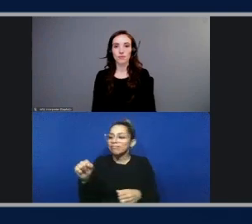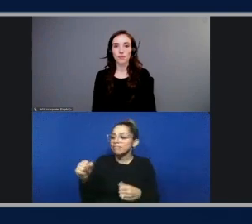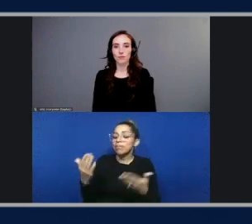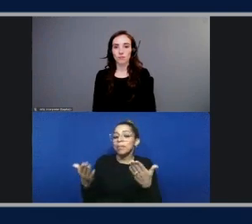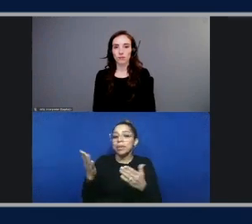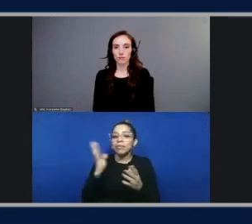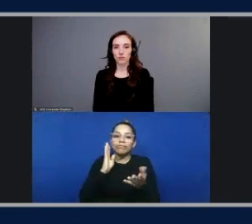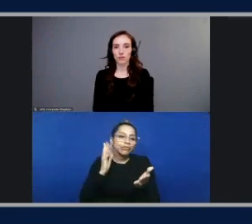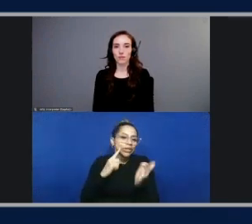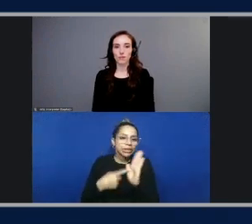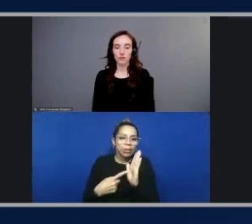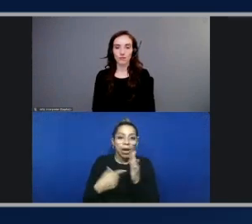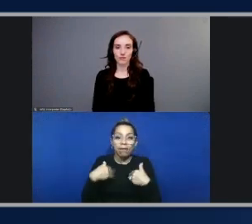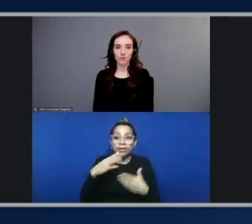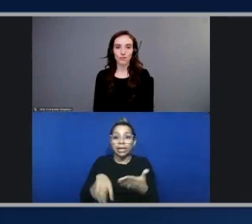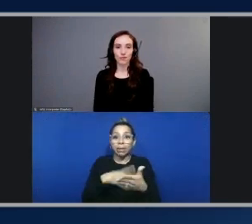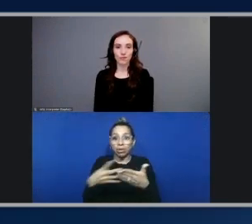it has,